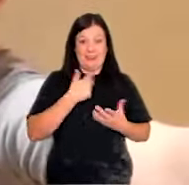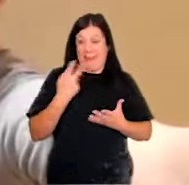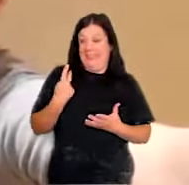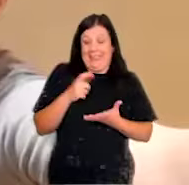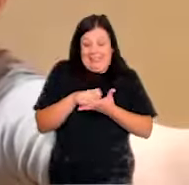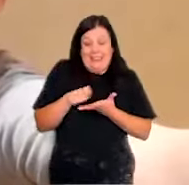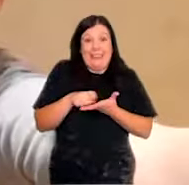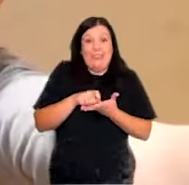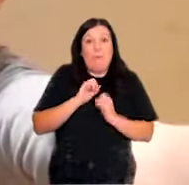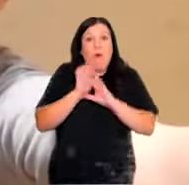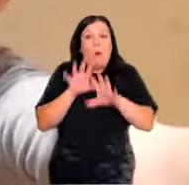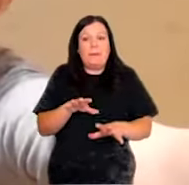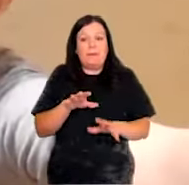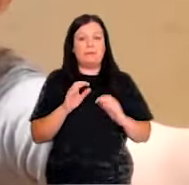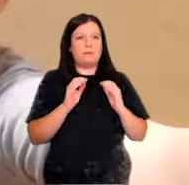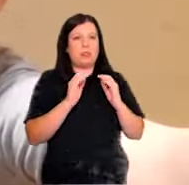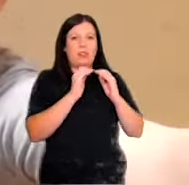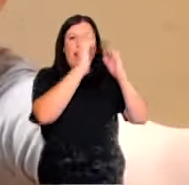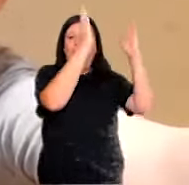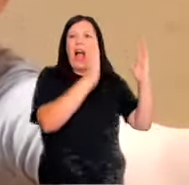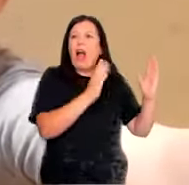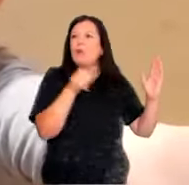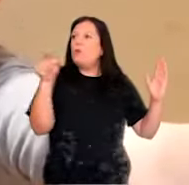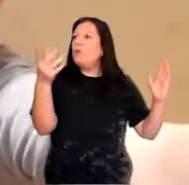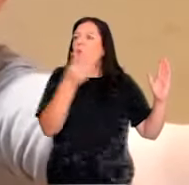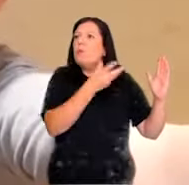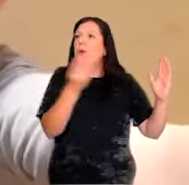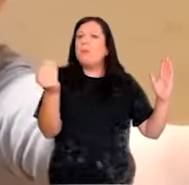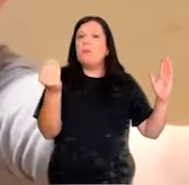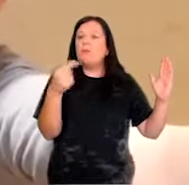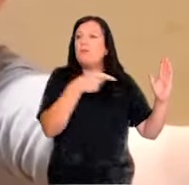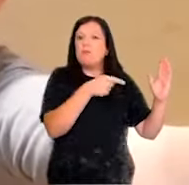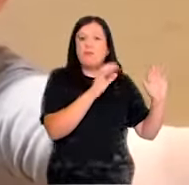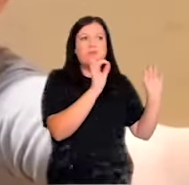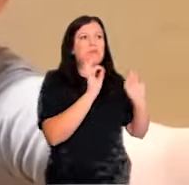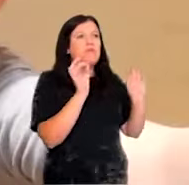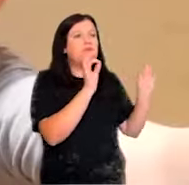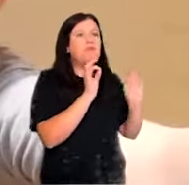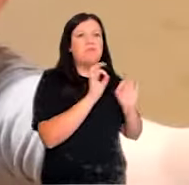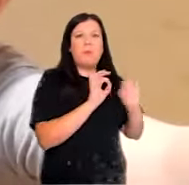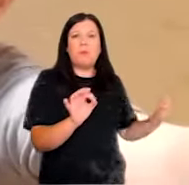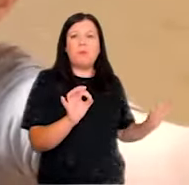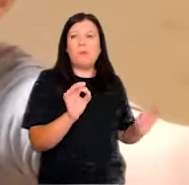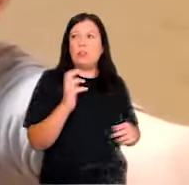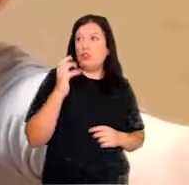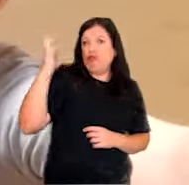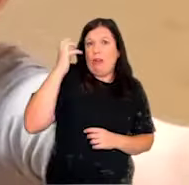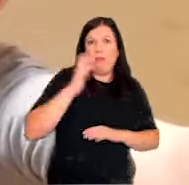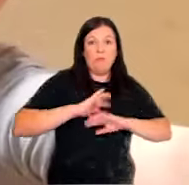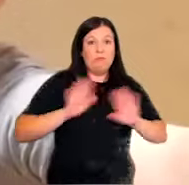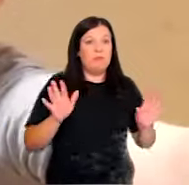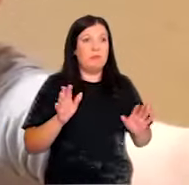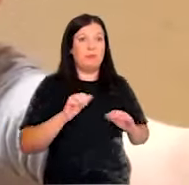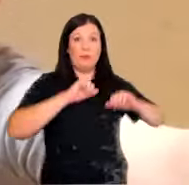poem. The house seems empty without you here. There's no more shouting in our ears. There's a big sag